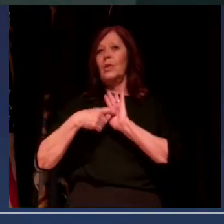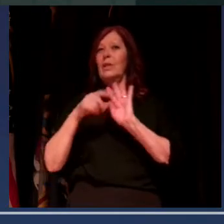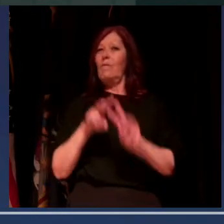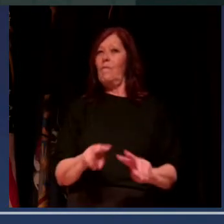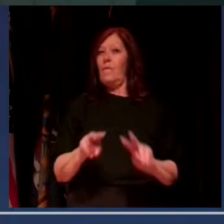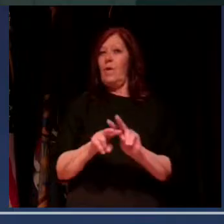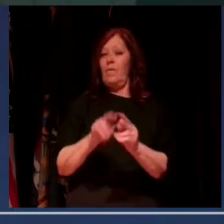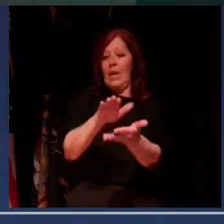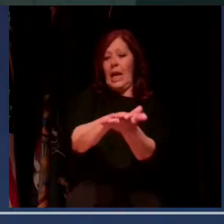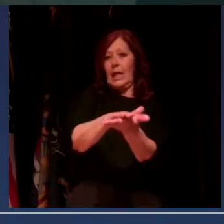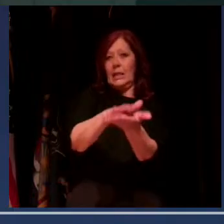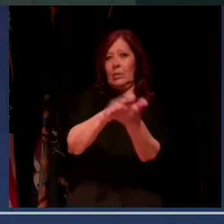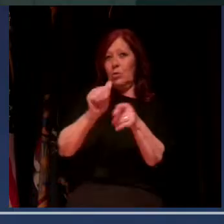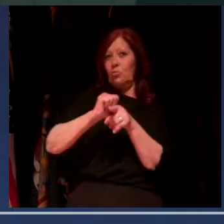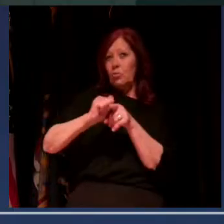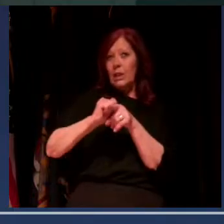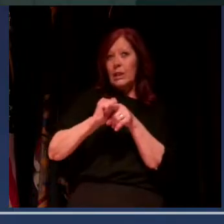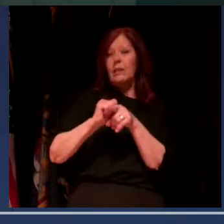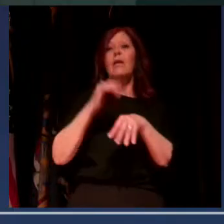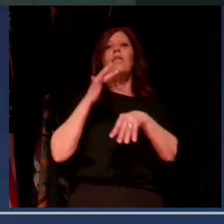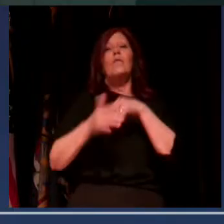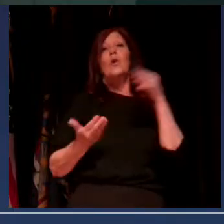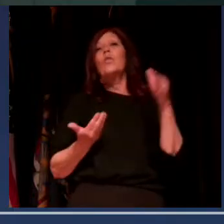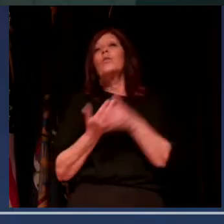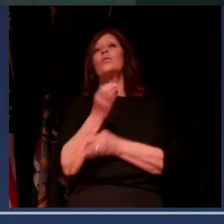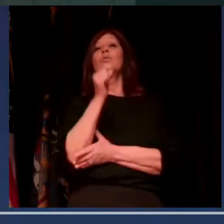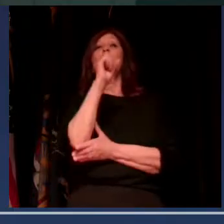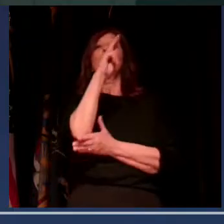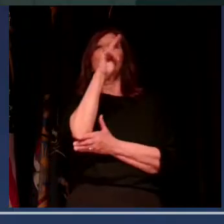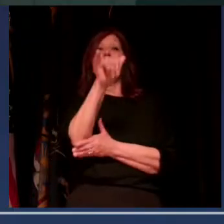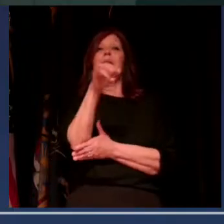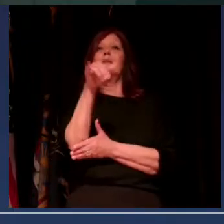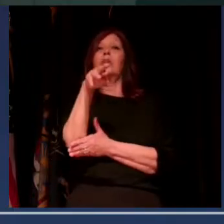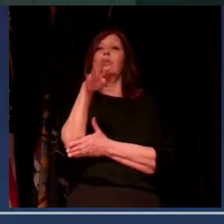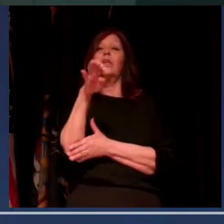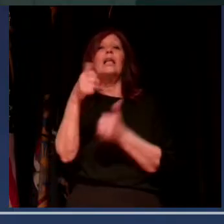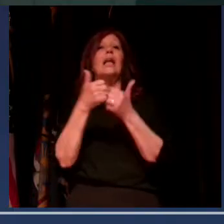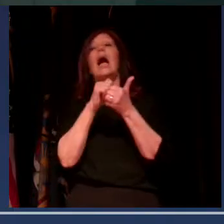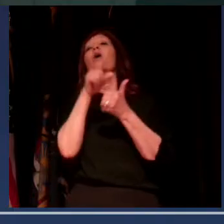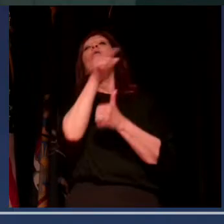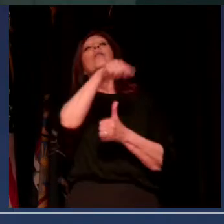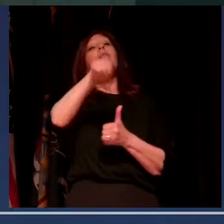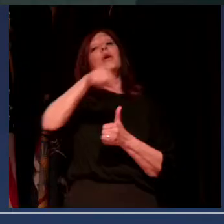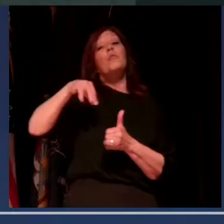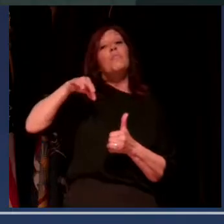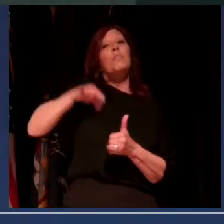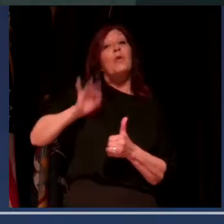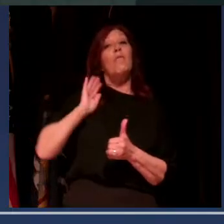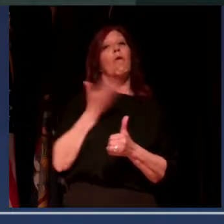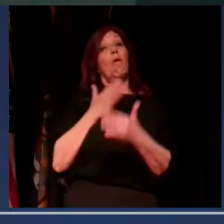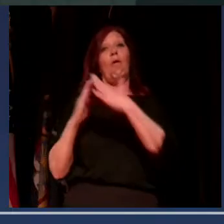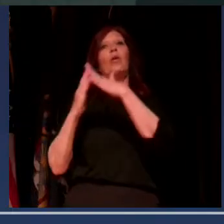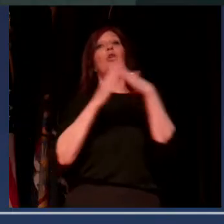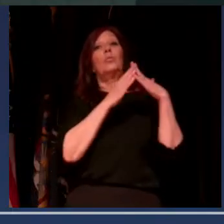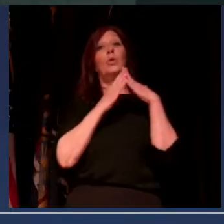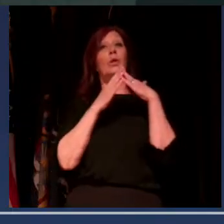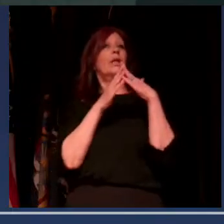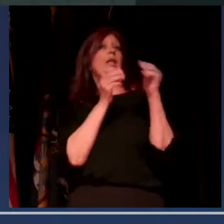academic training available through SUNY Erie and how they benefit our community at large and